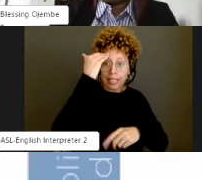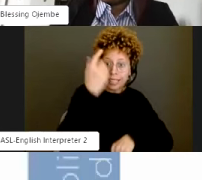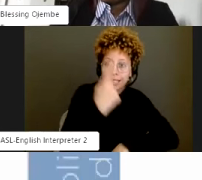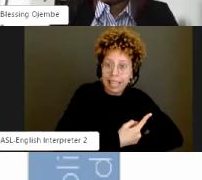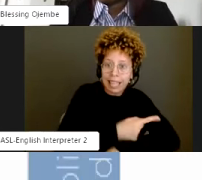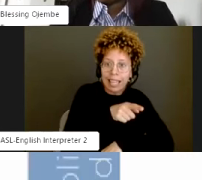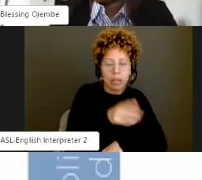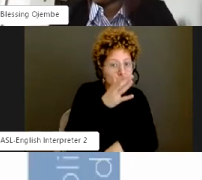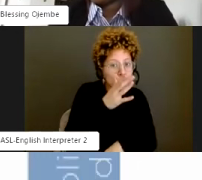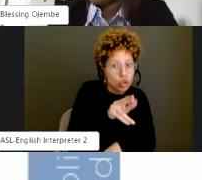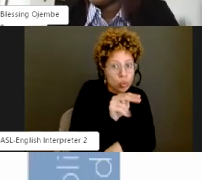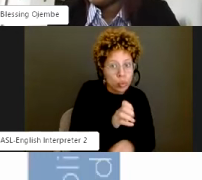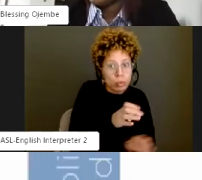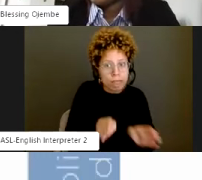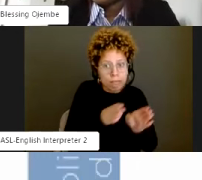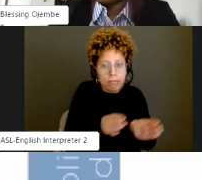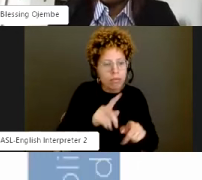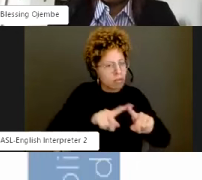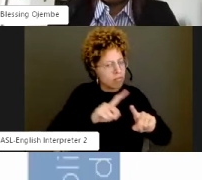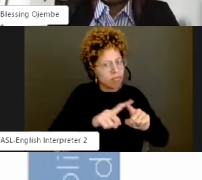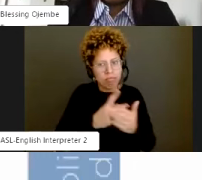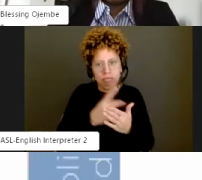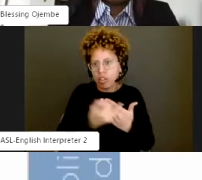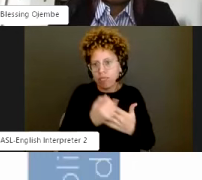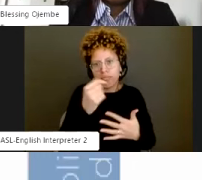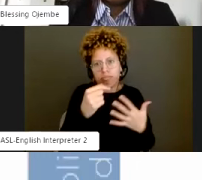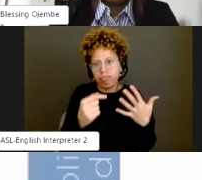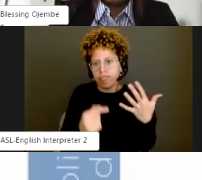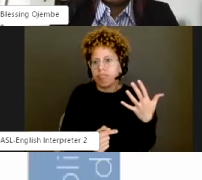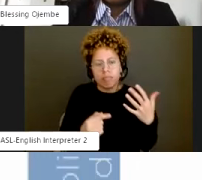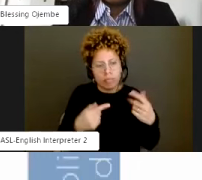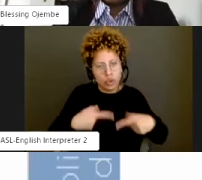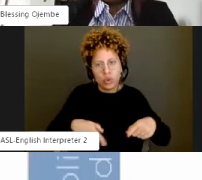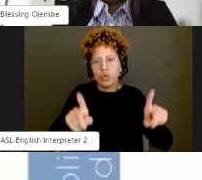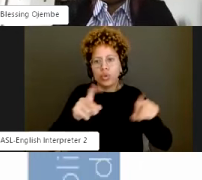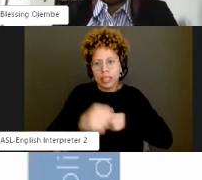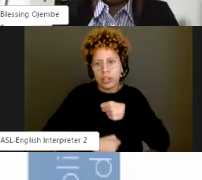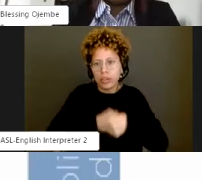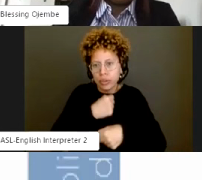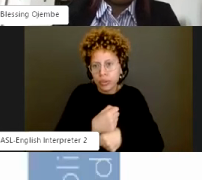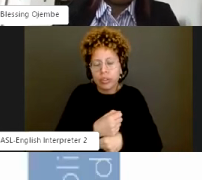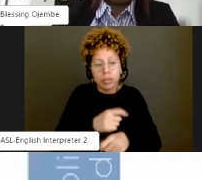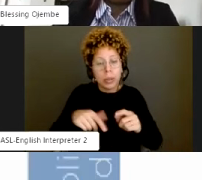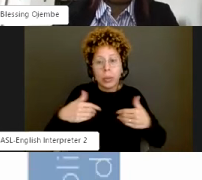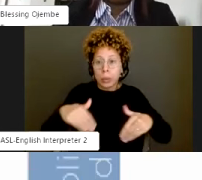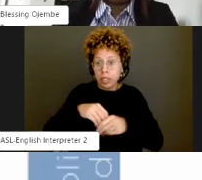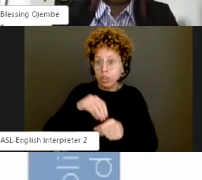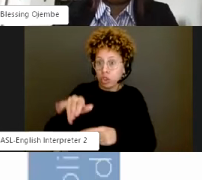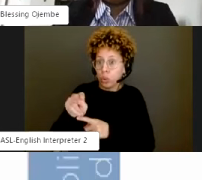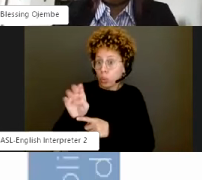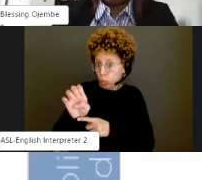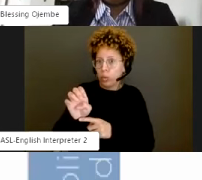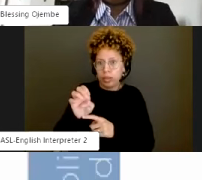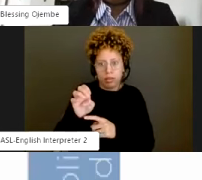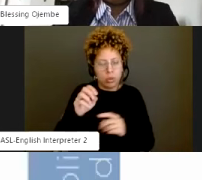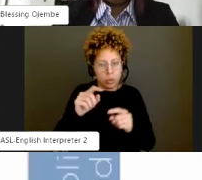that. So there's many initiatives that happen throughout the year, but particularly in June to promote the